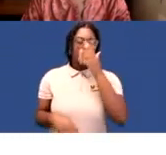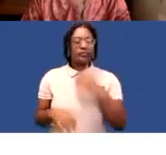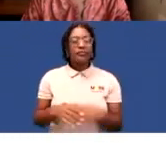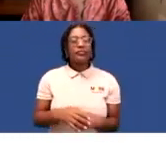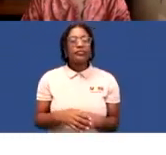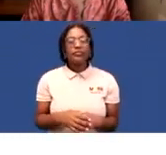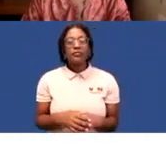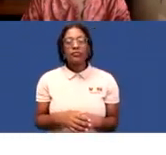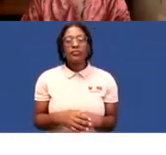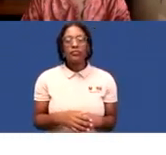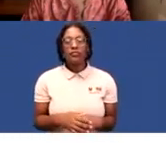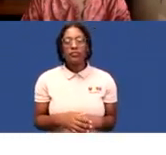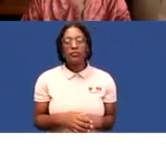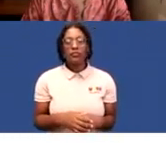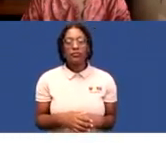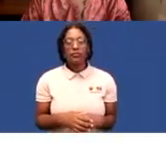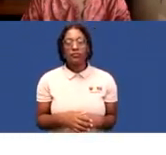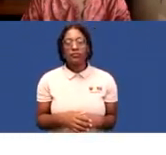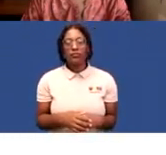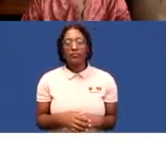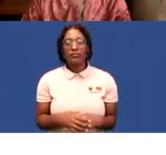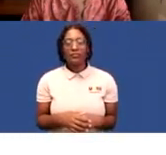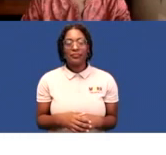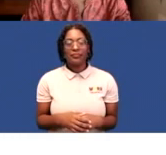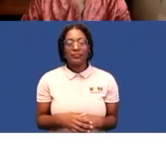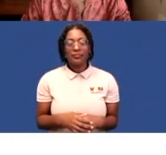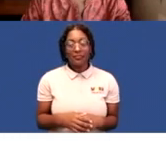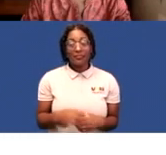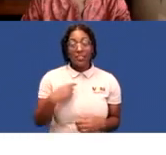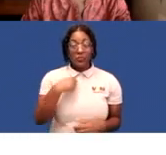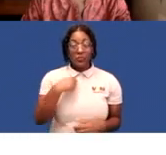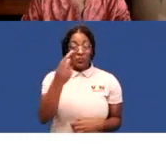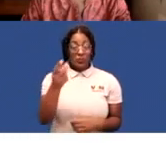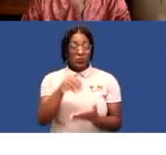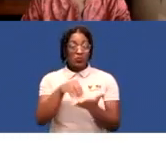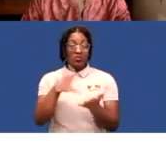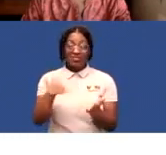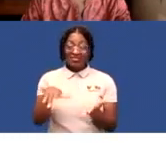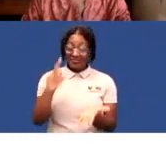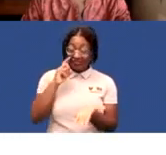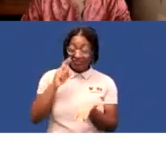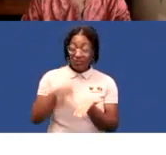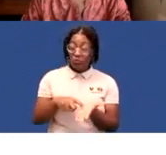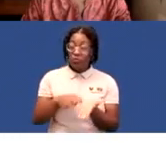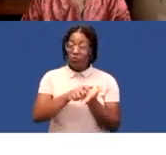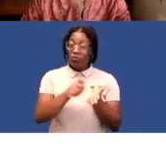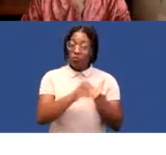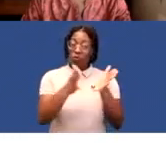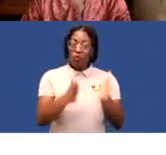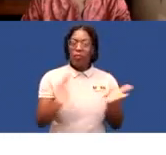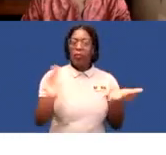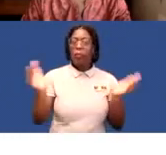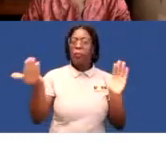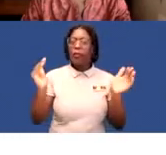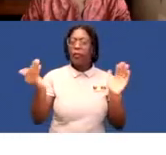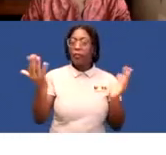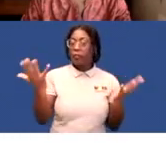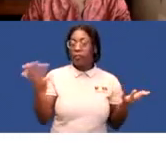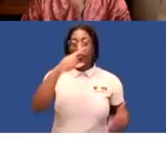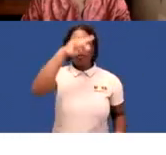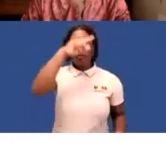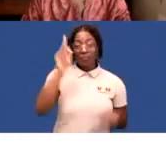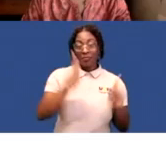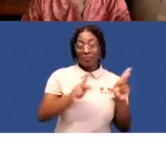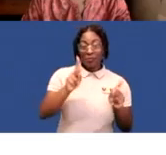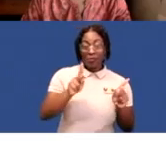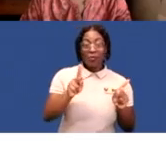Now you can understand why I love this poem. Langston compares beautiful people with the sun and stars. Look at this page. I show them the